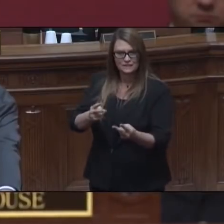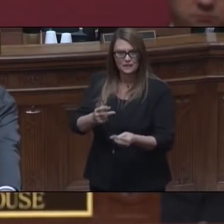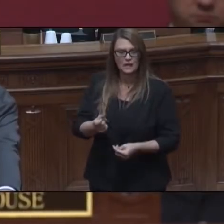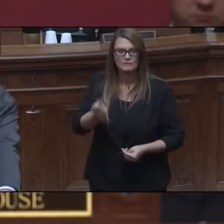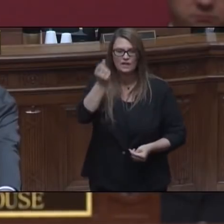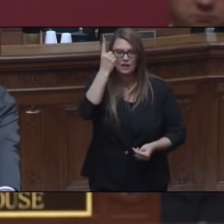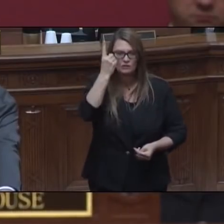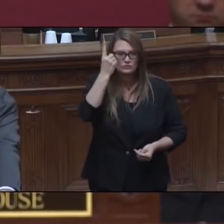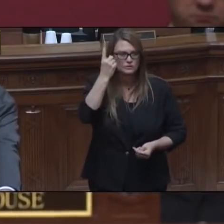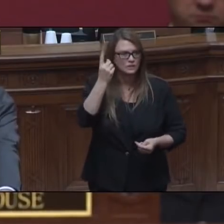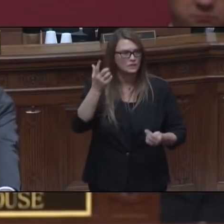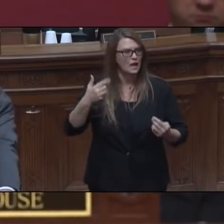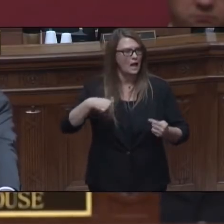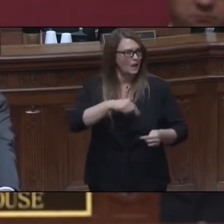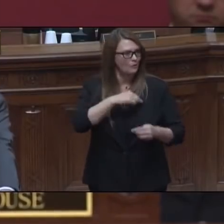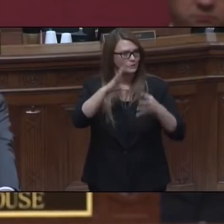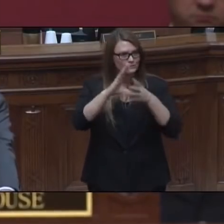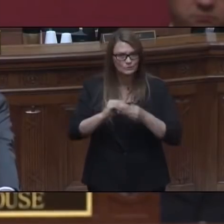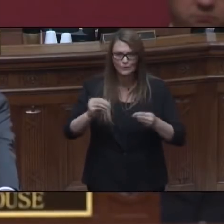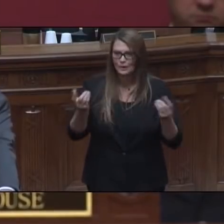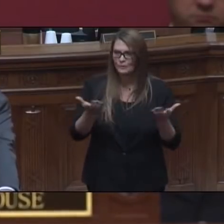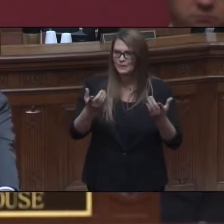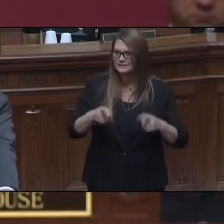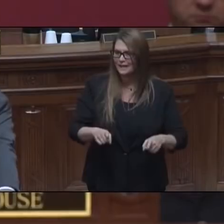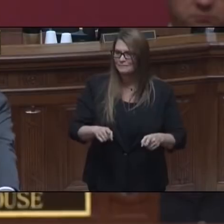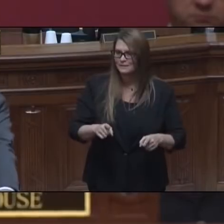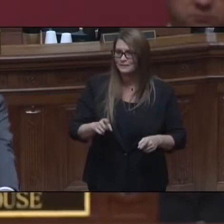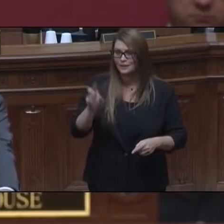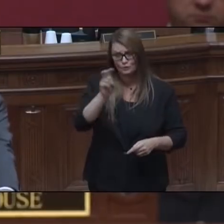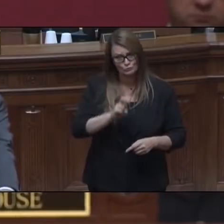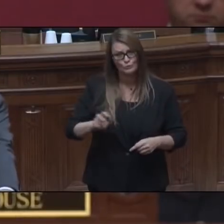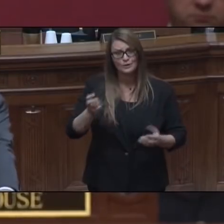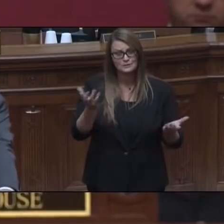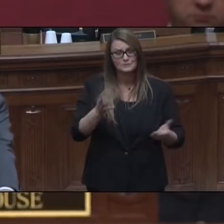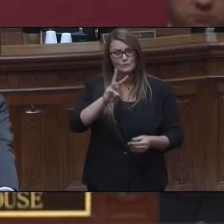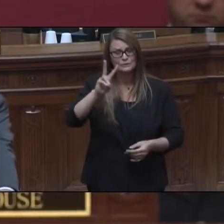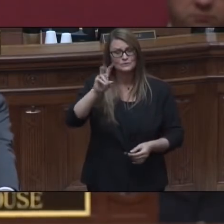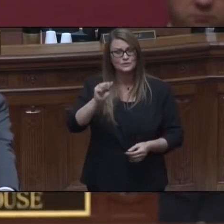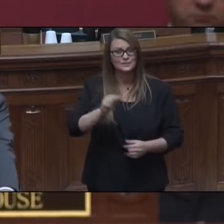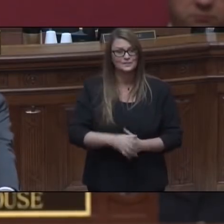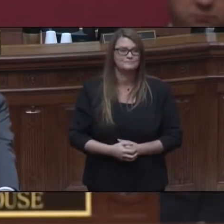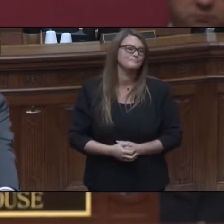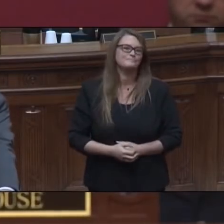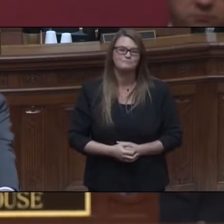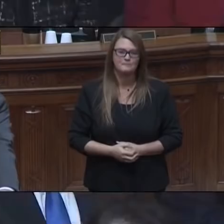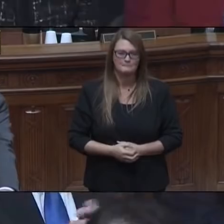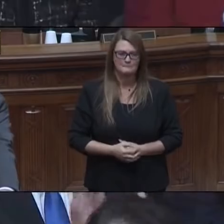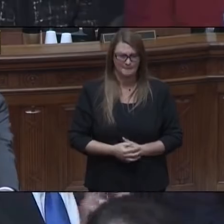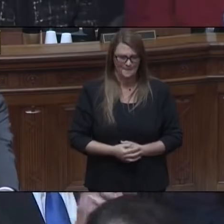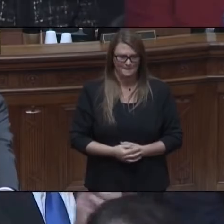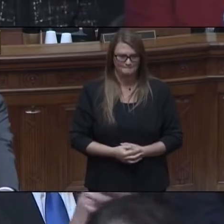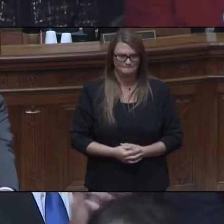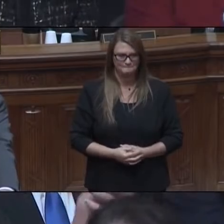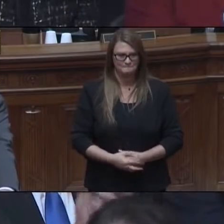we're all about and what we have here, it's tourism, and it's West Virginia. So